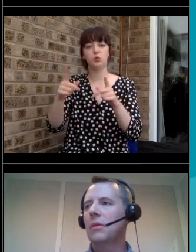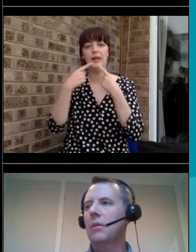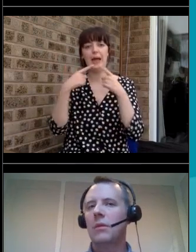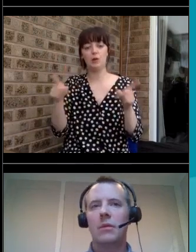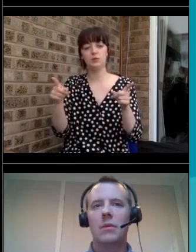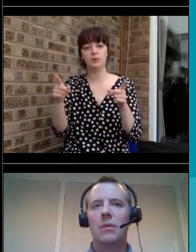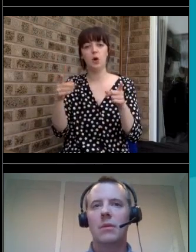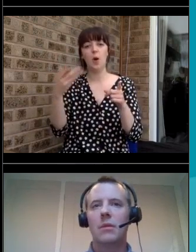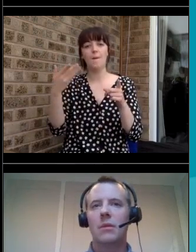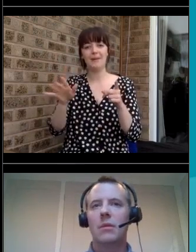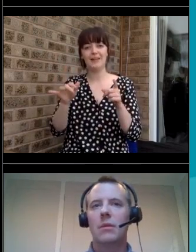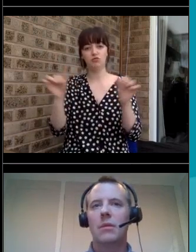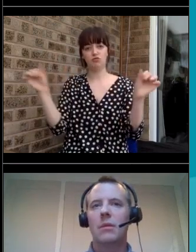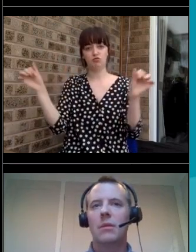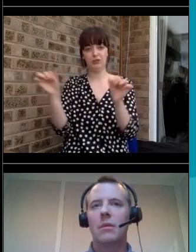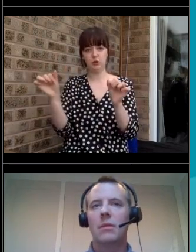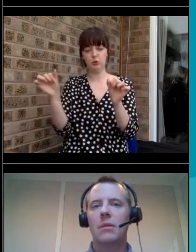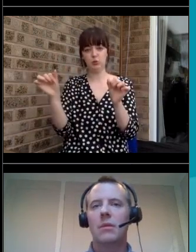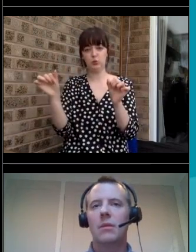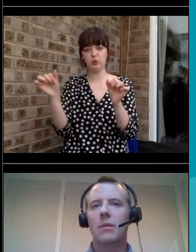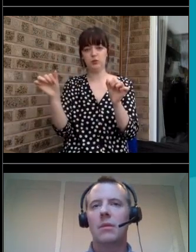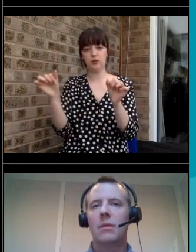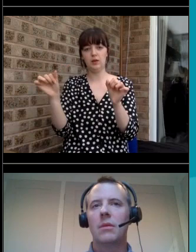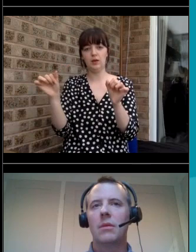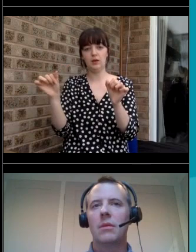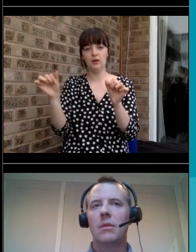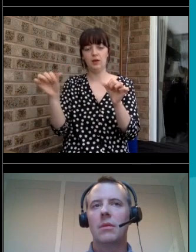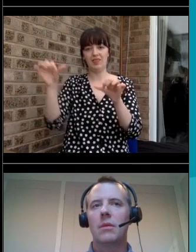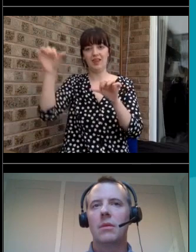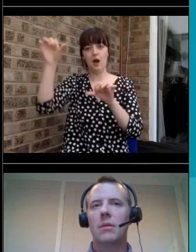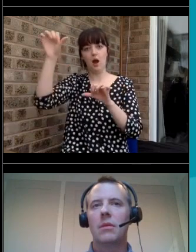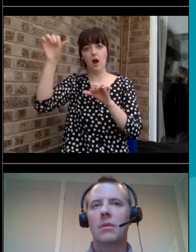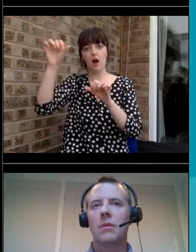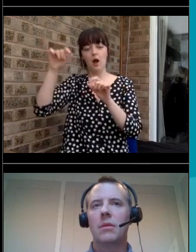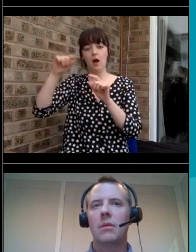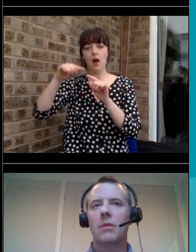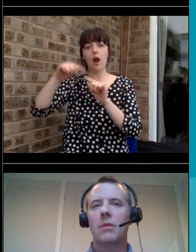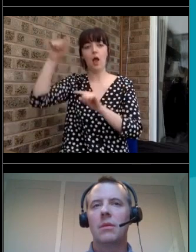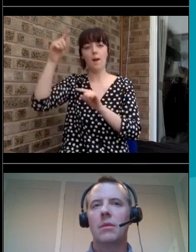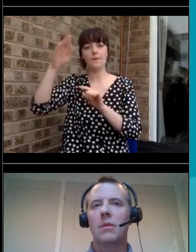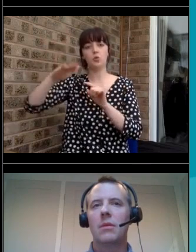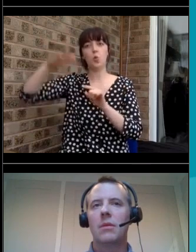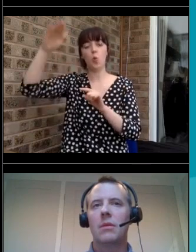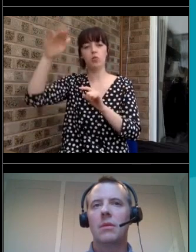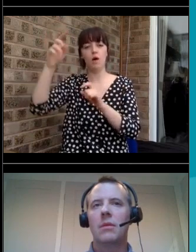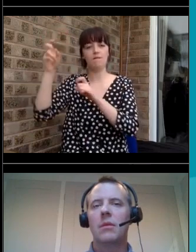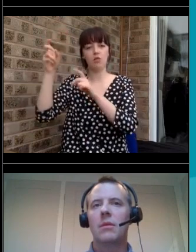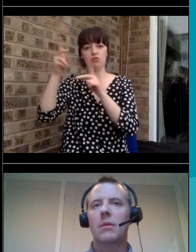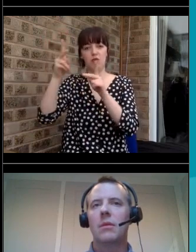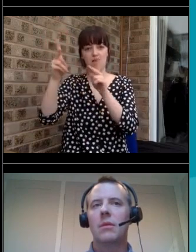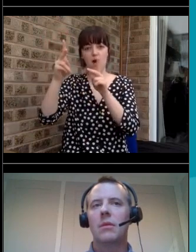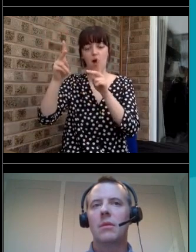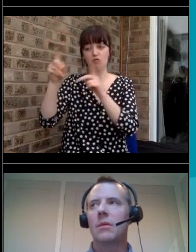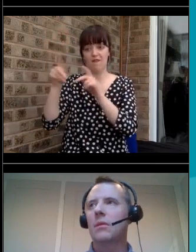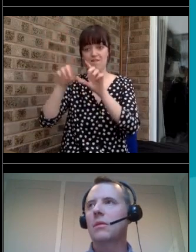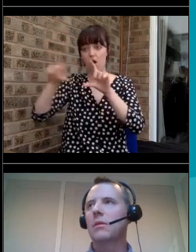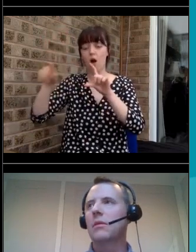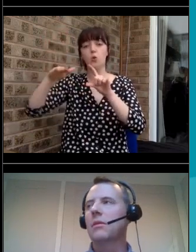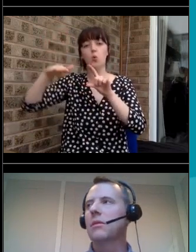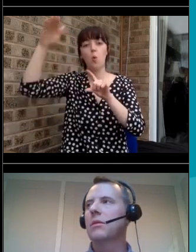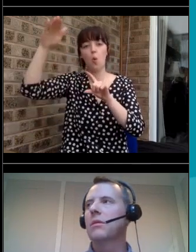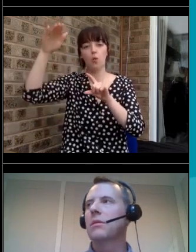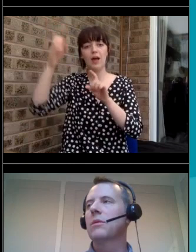the alignment north of the river considerably, and we've also put in false